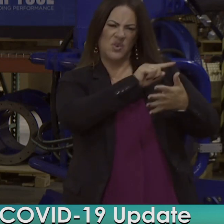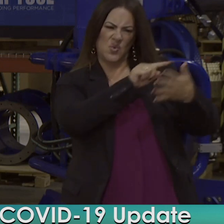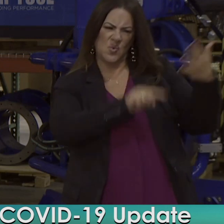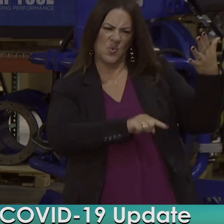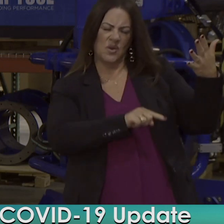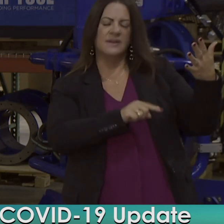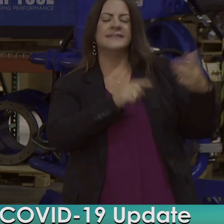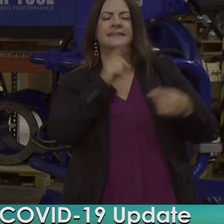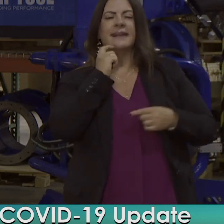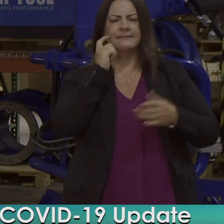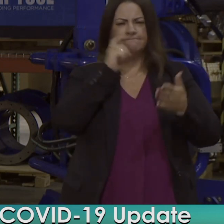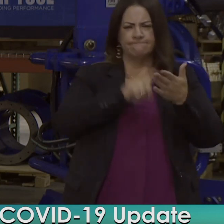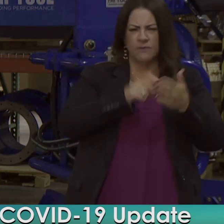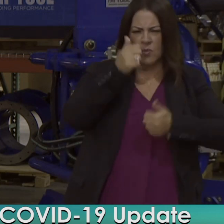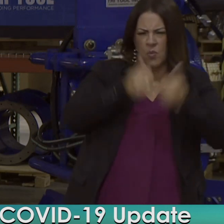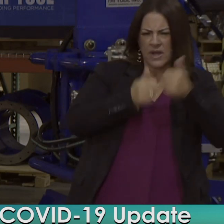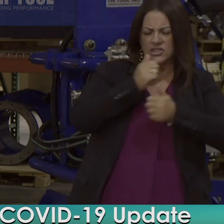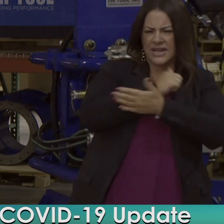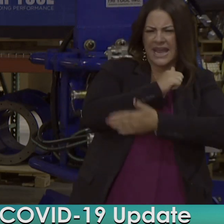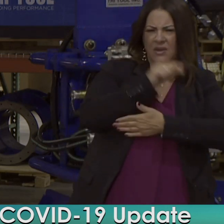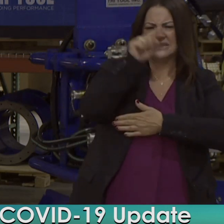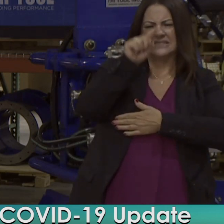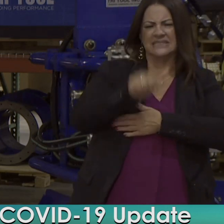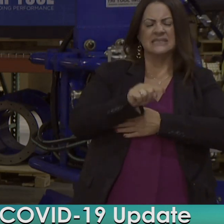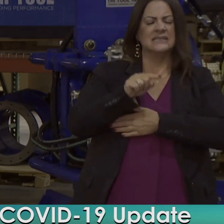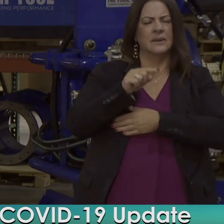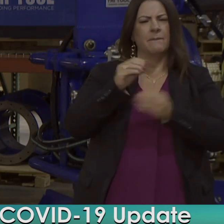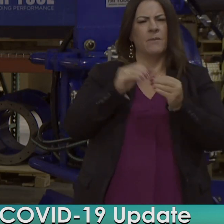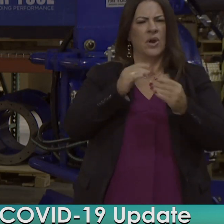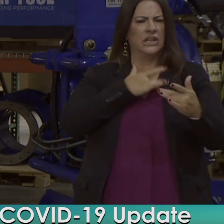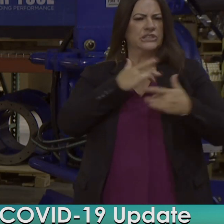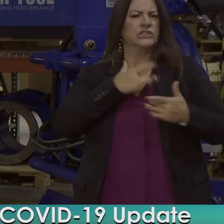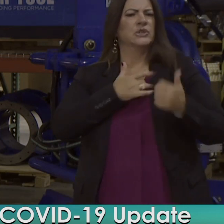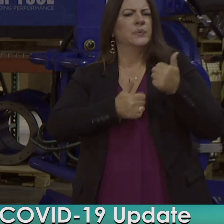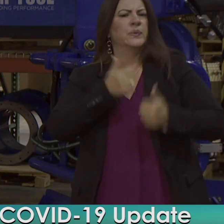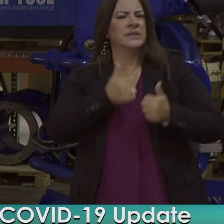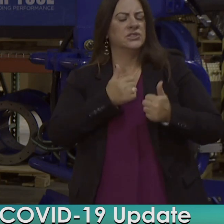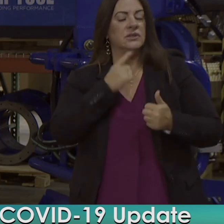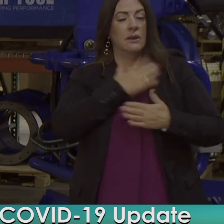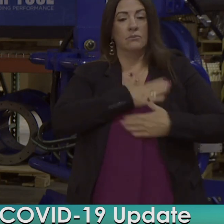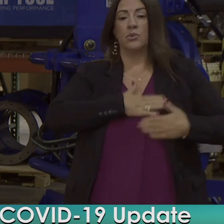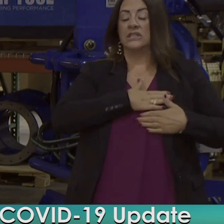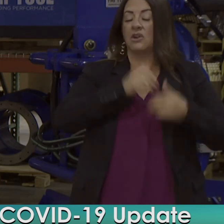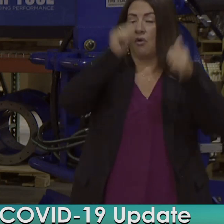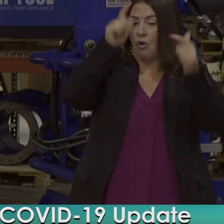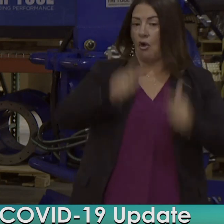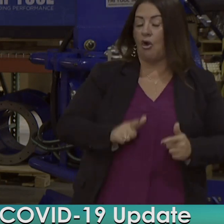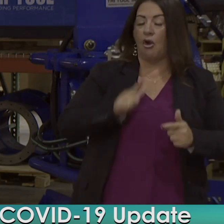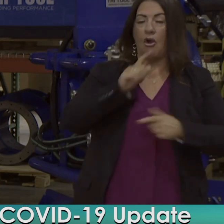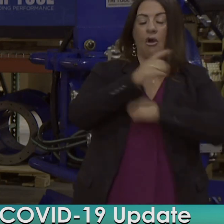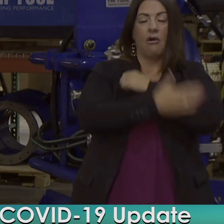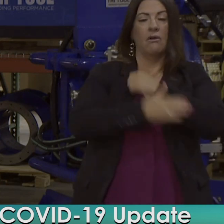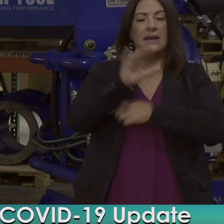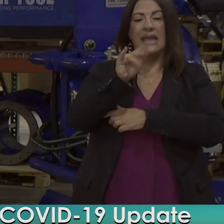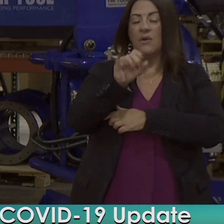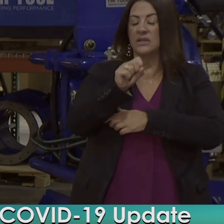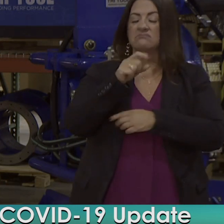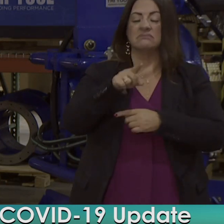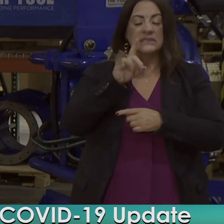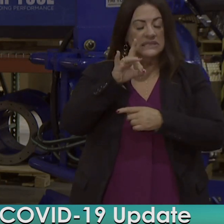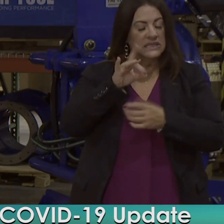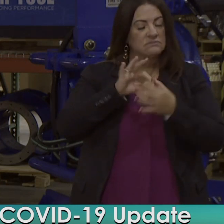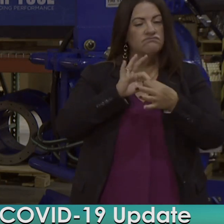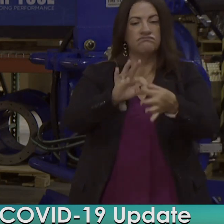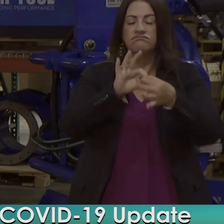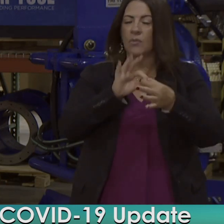counties that should be watched and worked with more closely. And we really appreciate the collaboration of all of our counties as we work through this